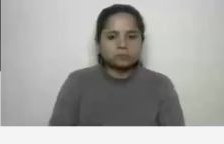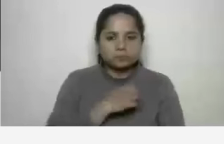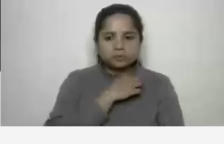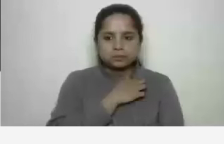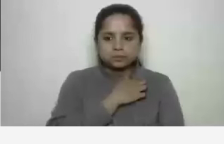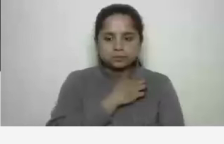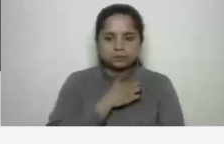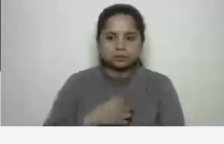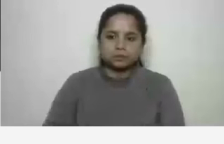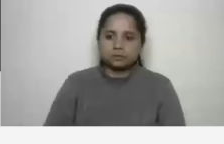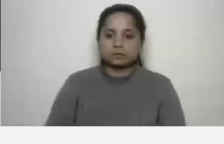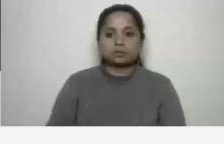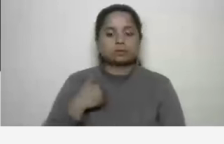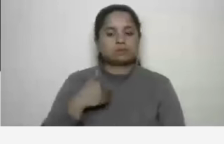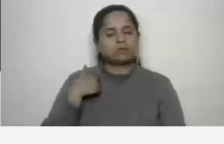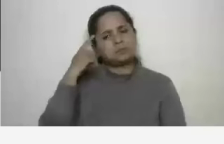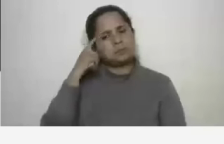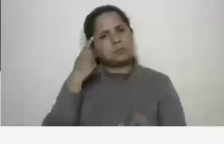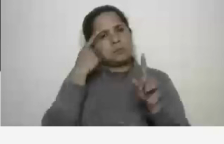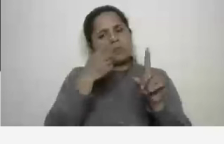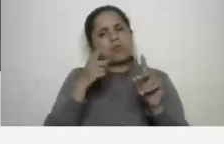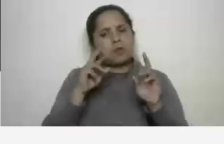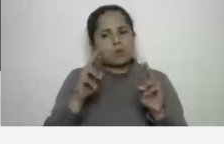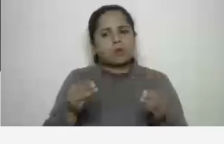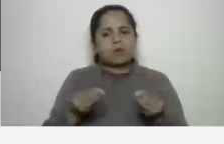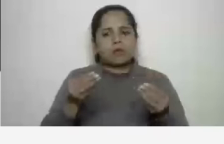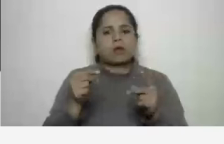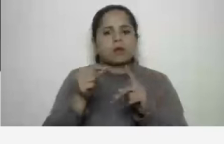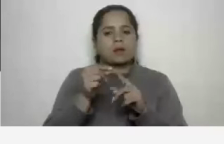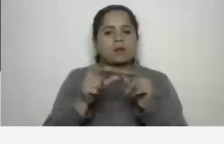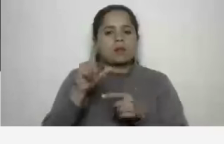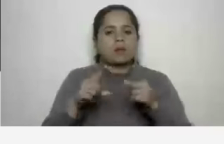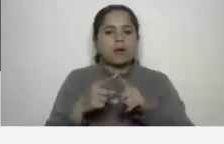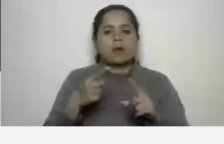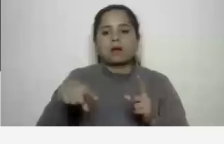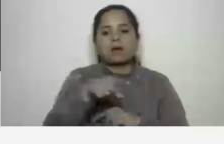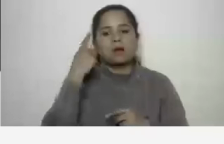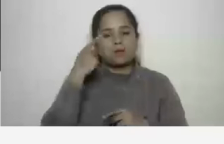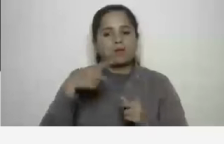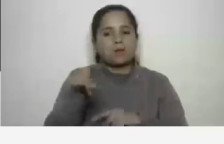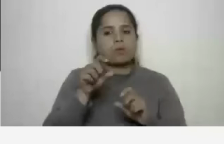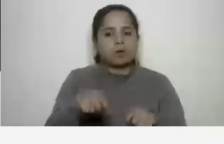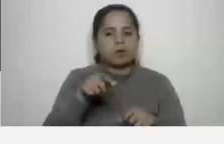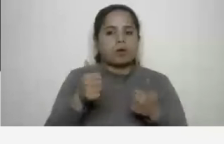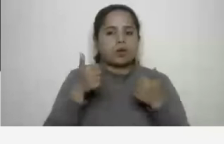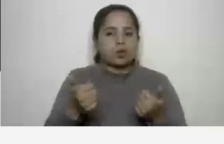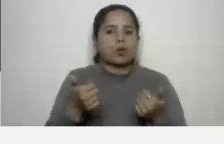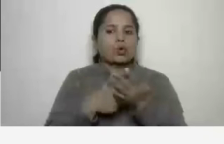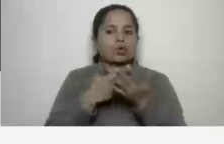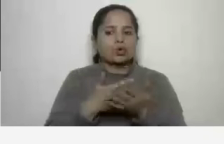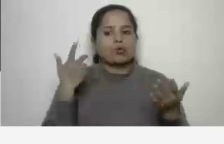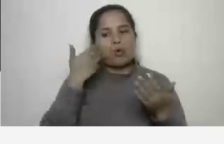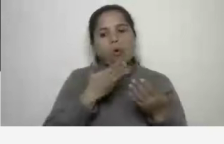Yes, so I mean, I'm aiming to keep this Padlet open for long so that this could be a good resource for all